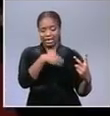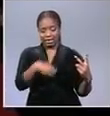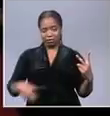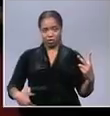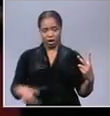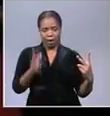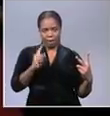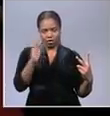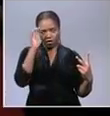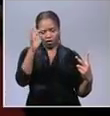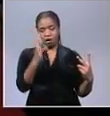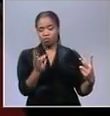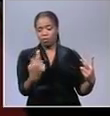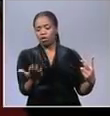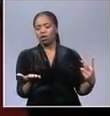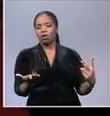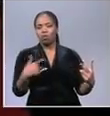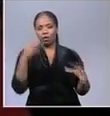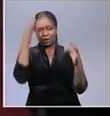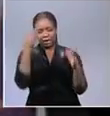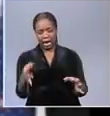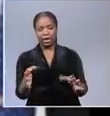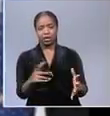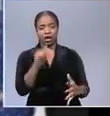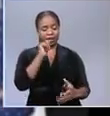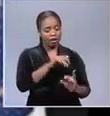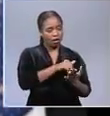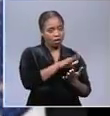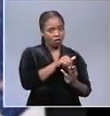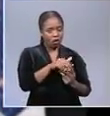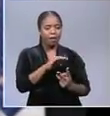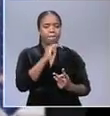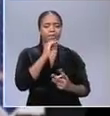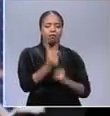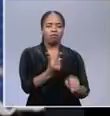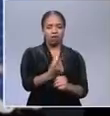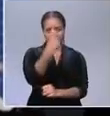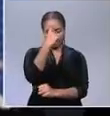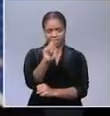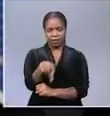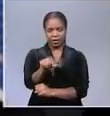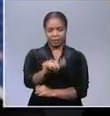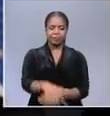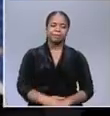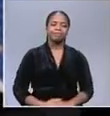Mrwebi. Legal pundits say it's a step towards restoring the integrity of the National Prosecuting Authority.